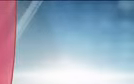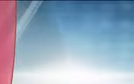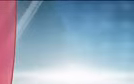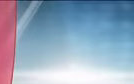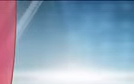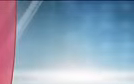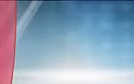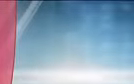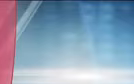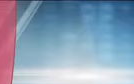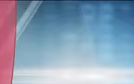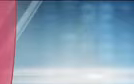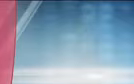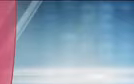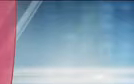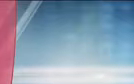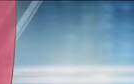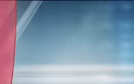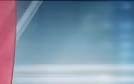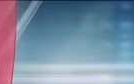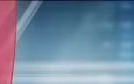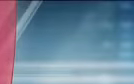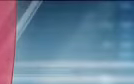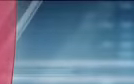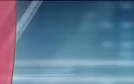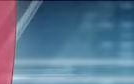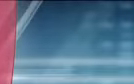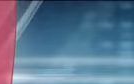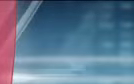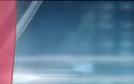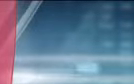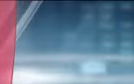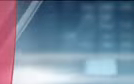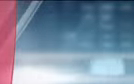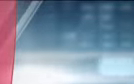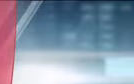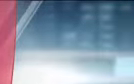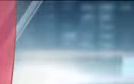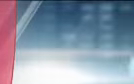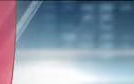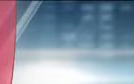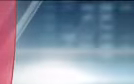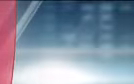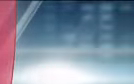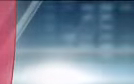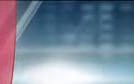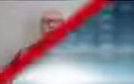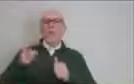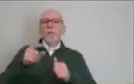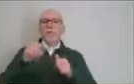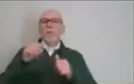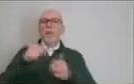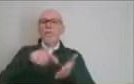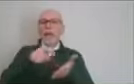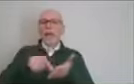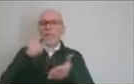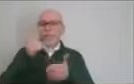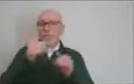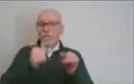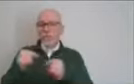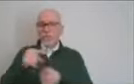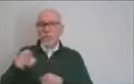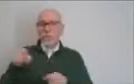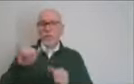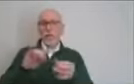is already months behind what it should have been out, and the $600 amount, well, that's a result of compromise. The number